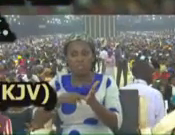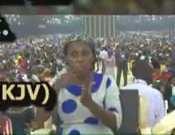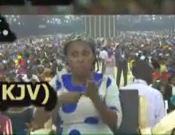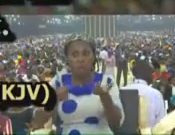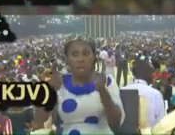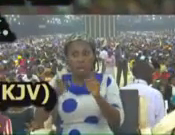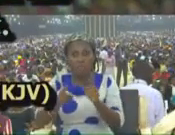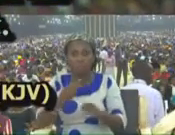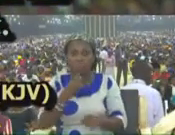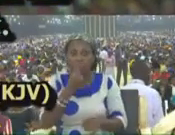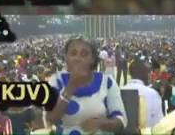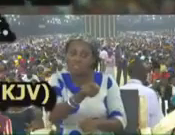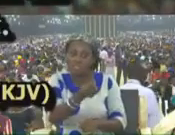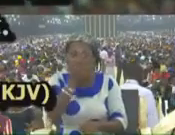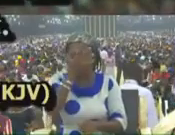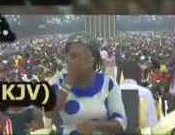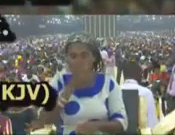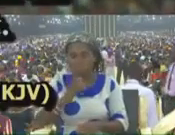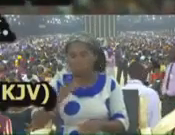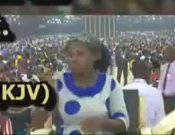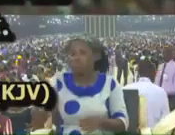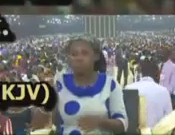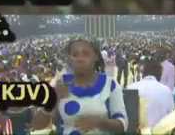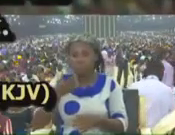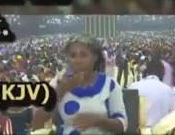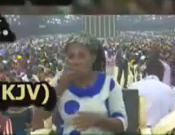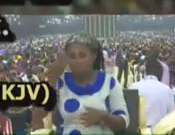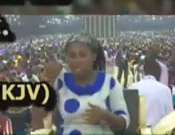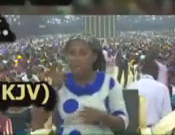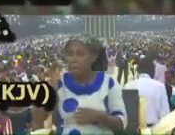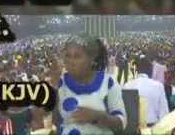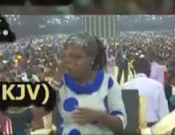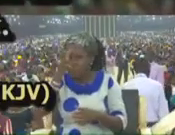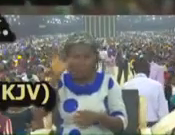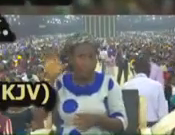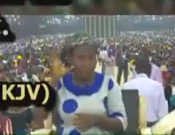He heard about it and said nothing.